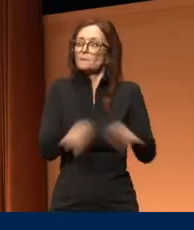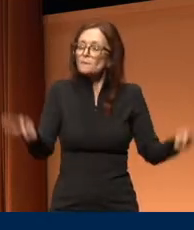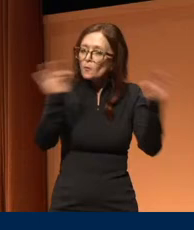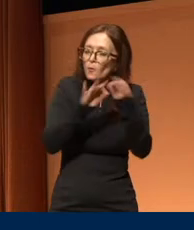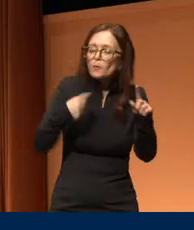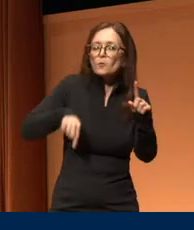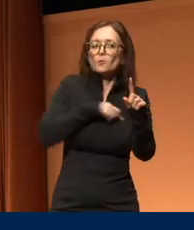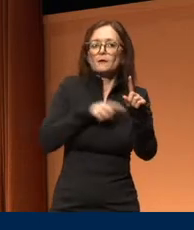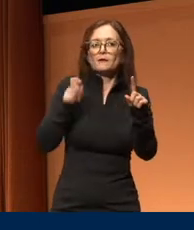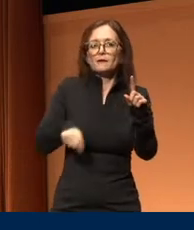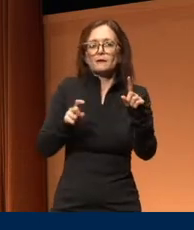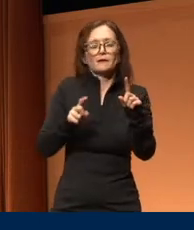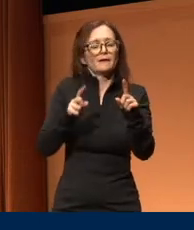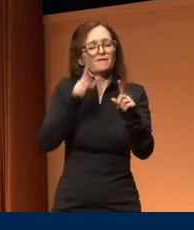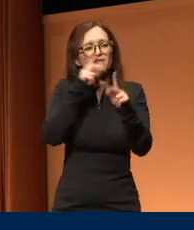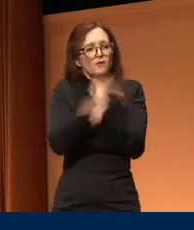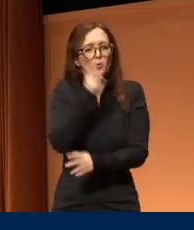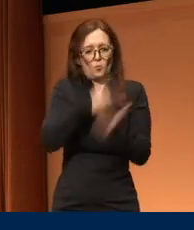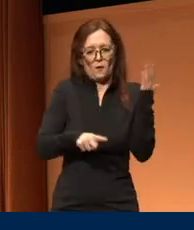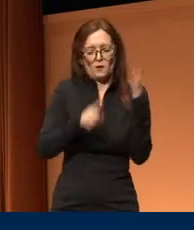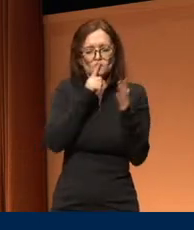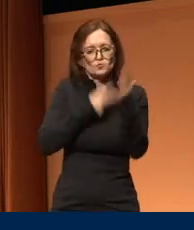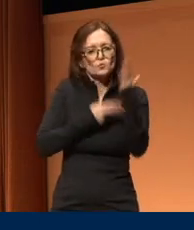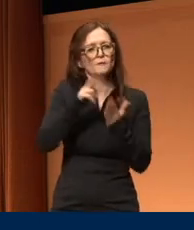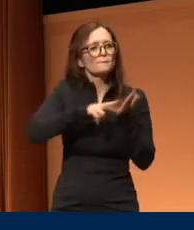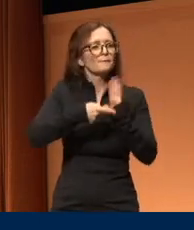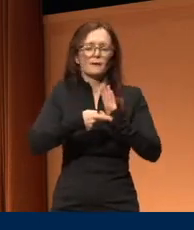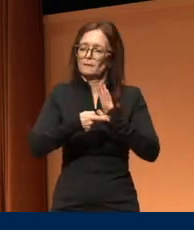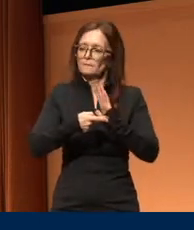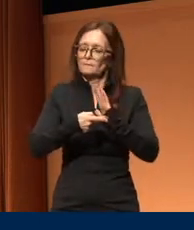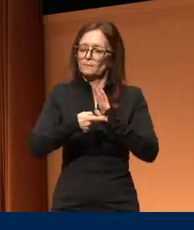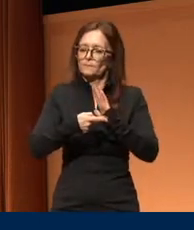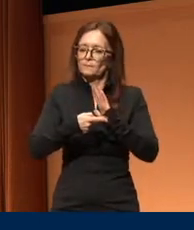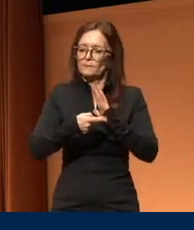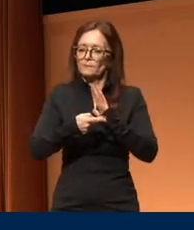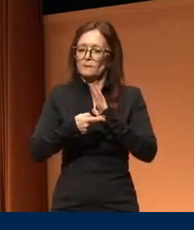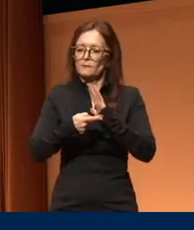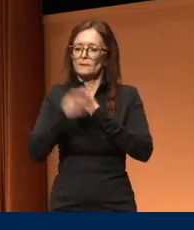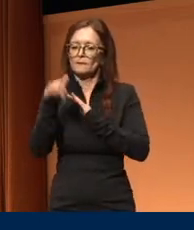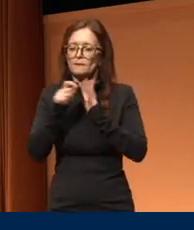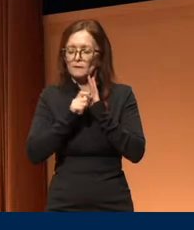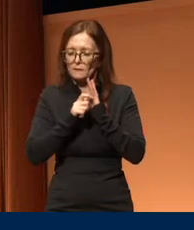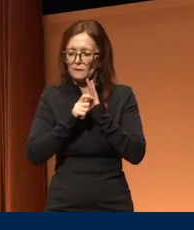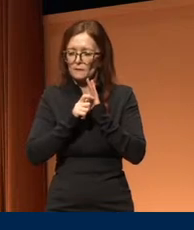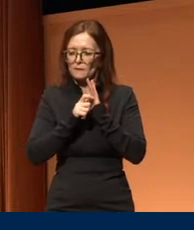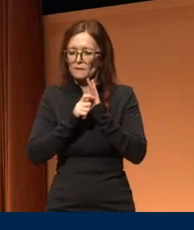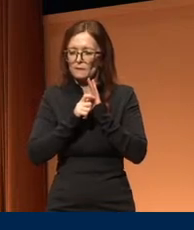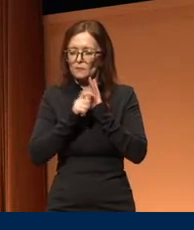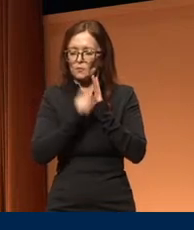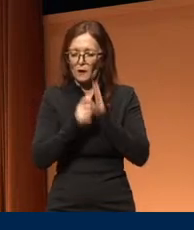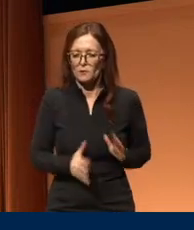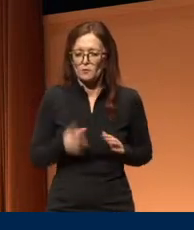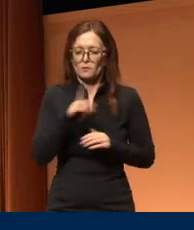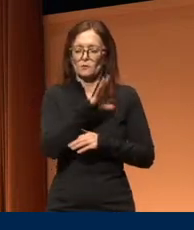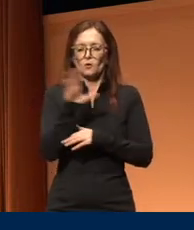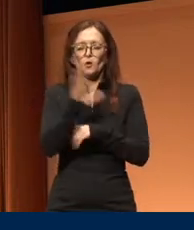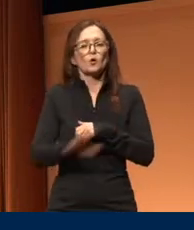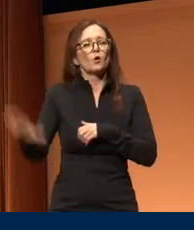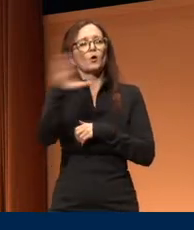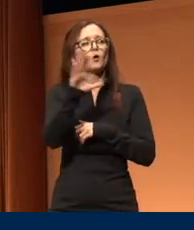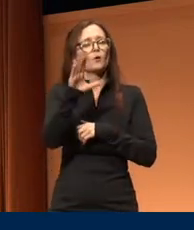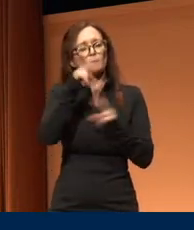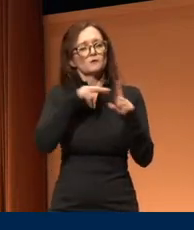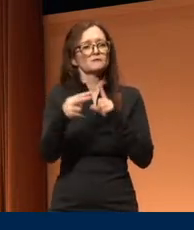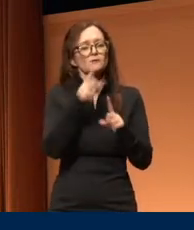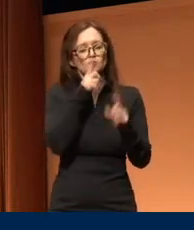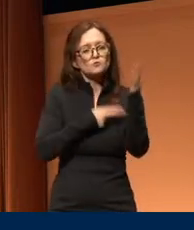and plural view of what truth means. For Anna Arendt, as well as the later John Rawls, who shares with her an aversion to truth claims,